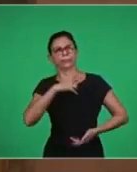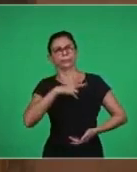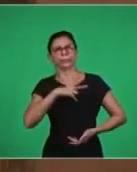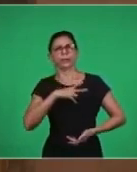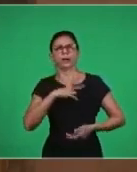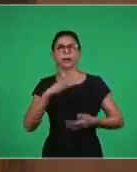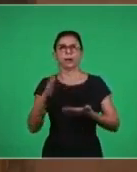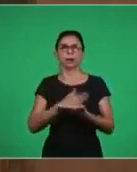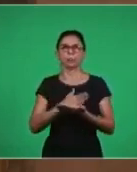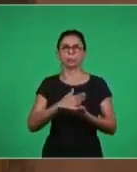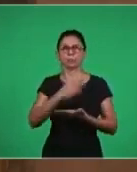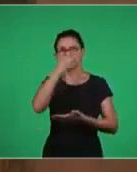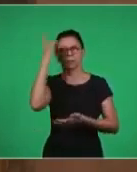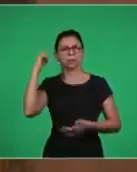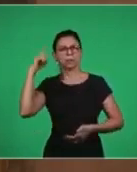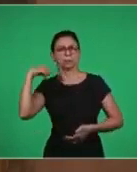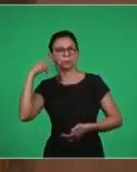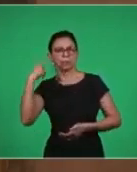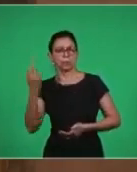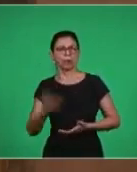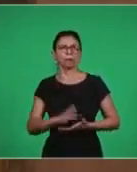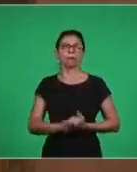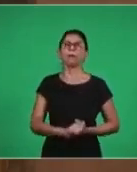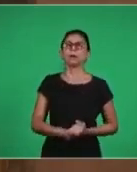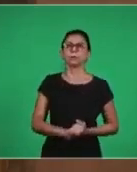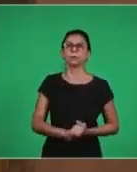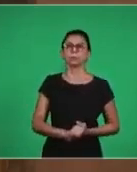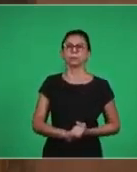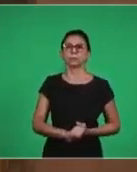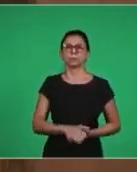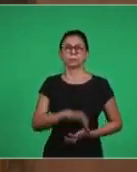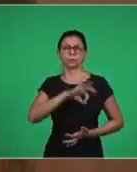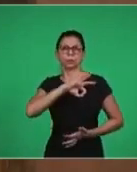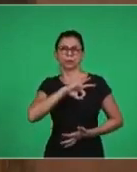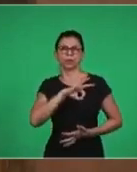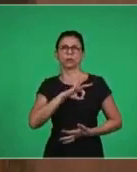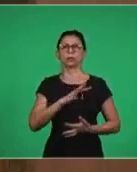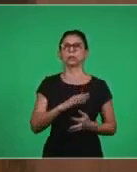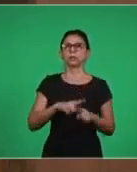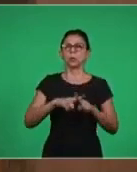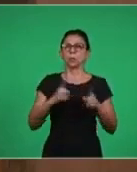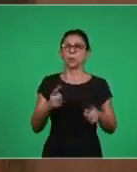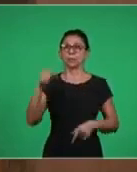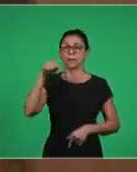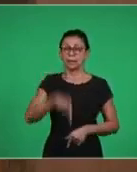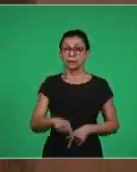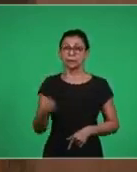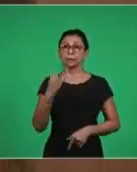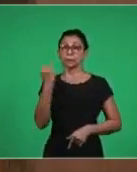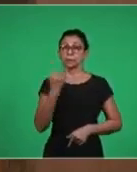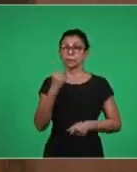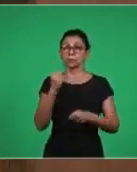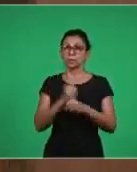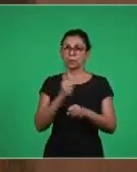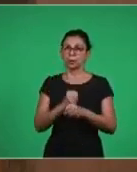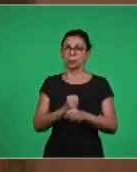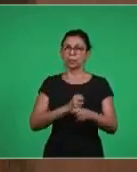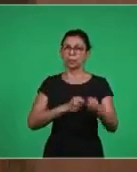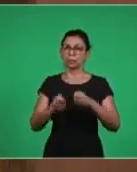are police officers, or some are lawyers. That doesn't work for